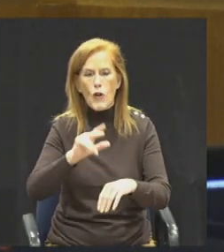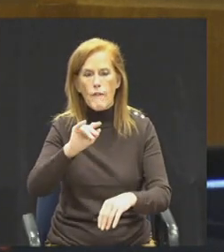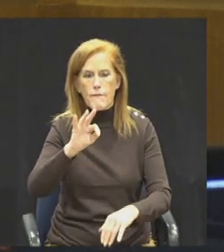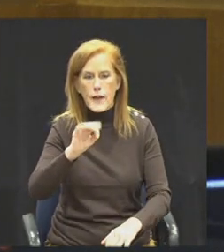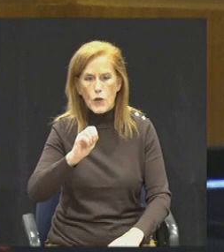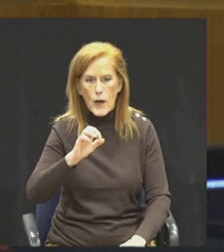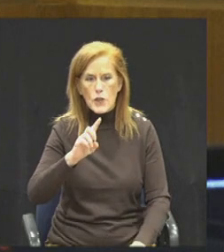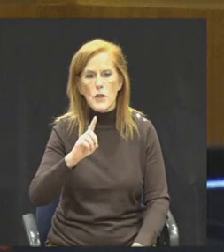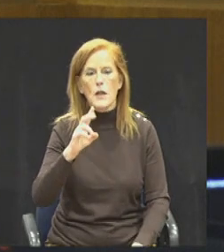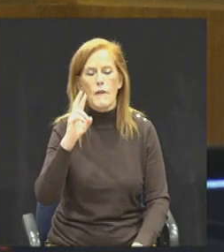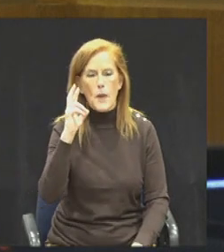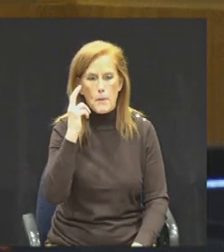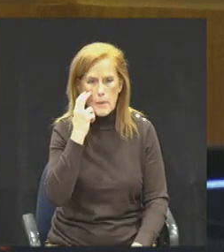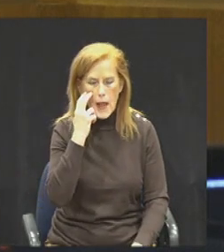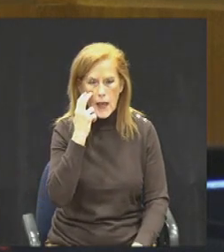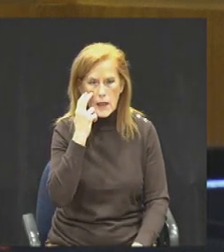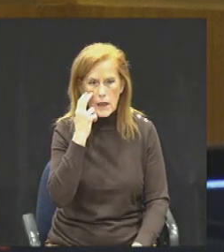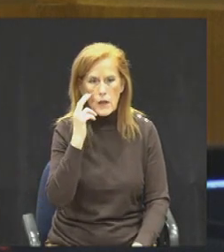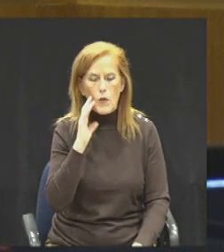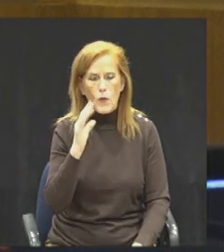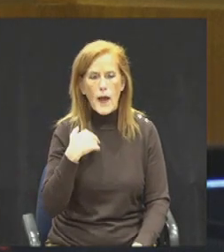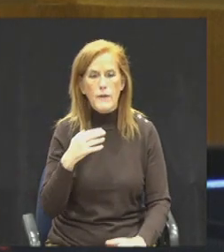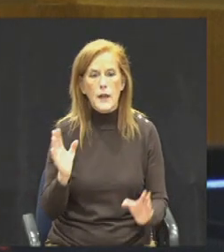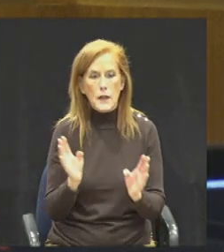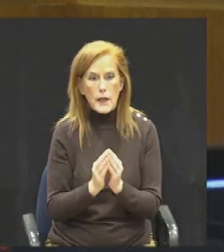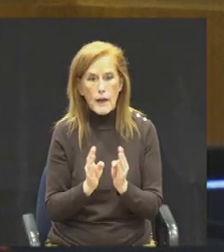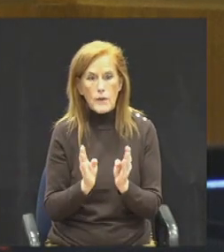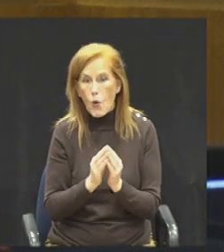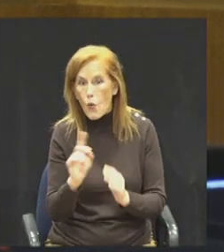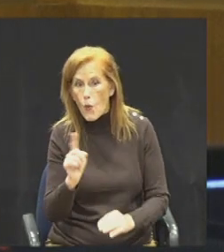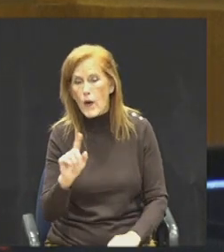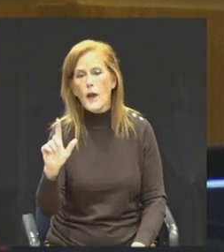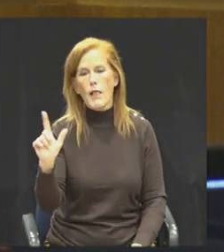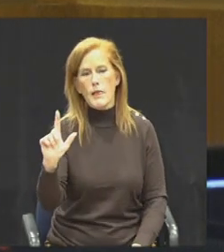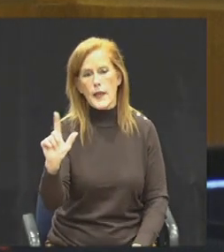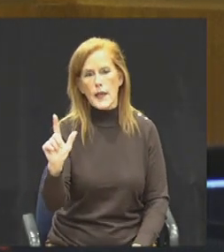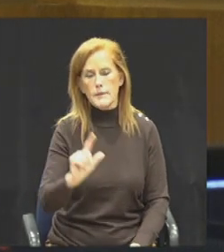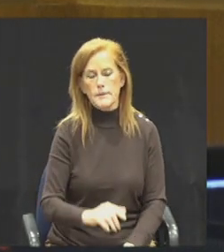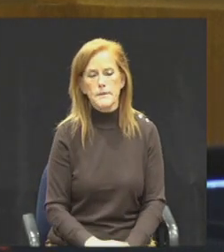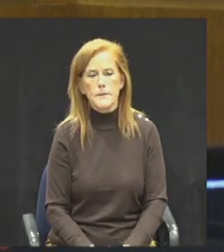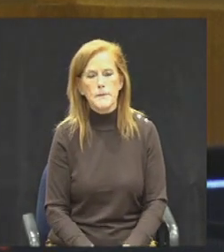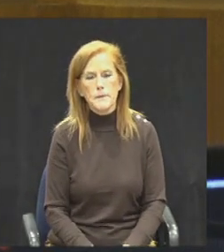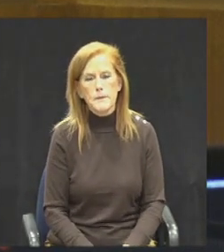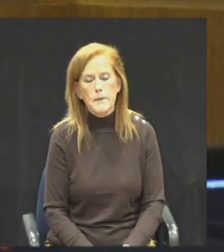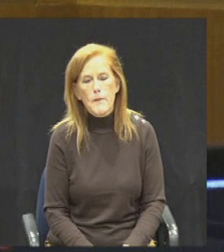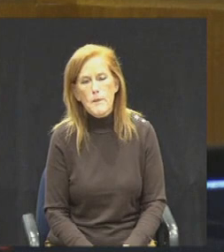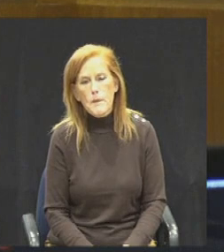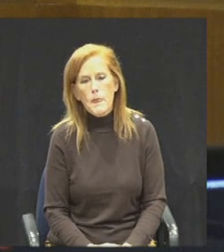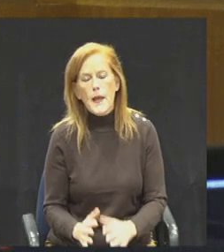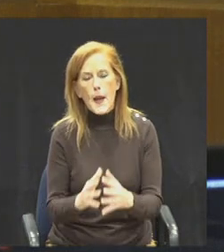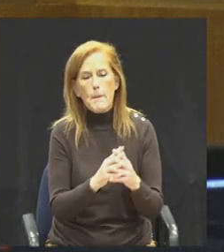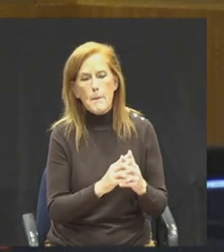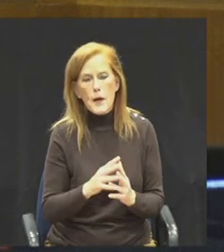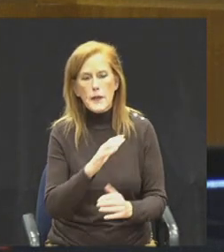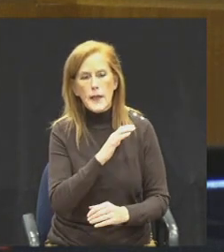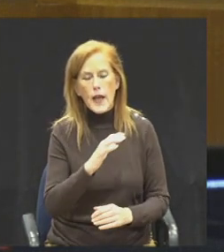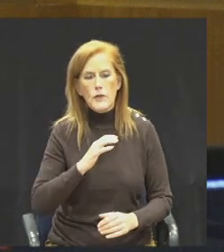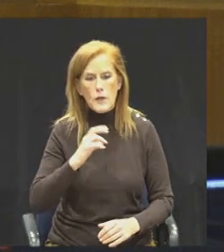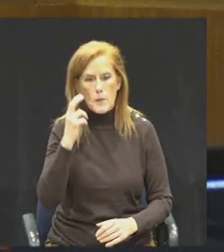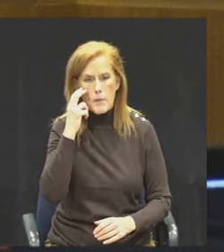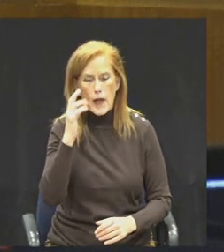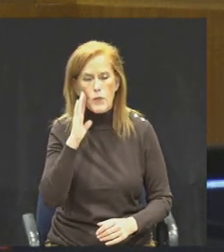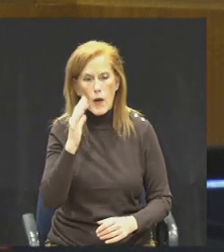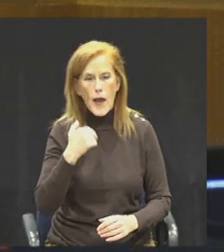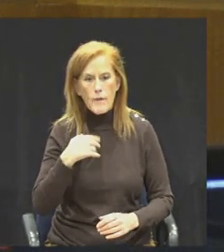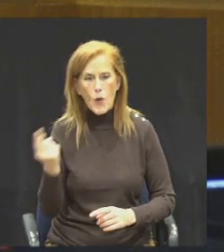of the Blind will be having their convention in Lincoln. And the American Council of the Blind will be